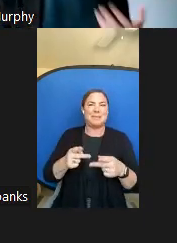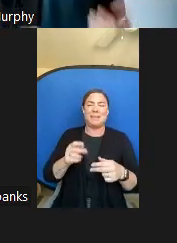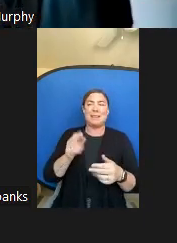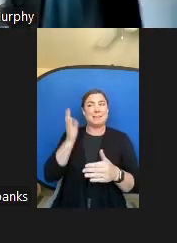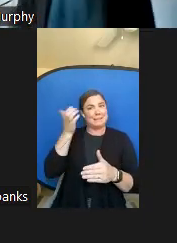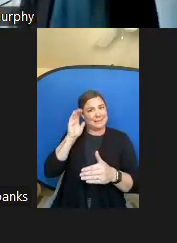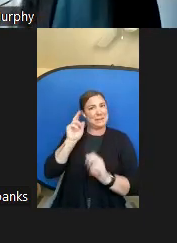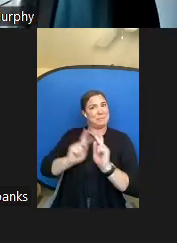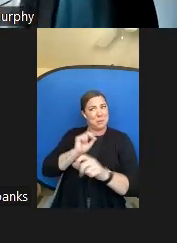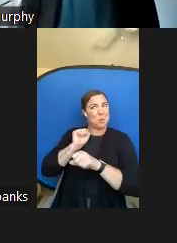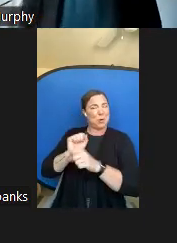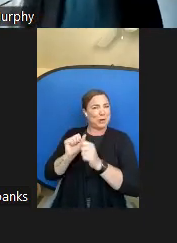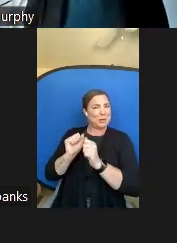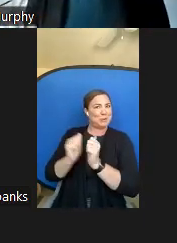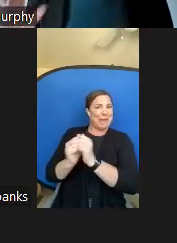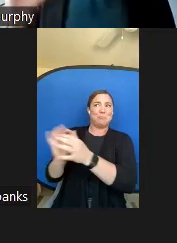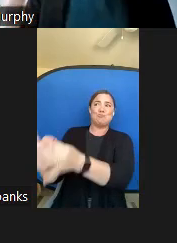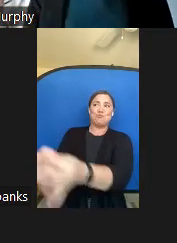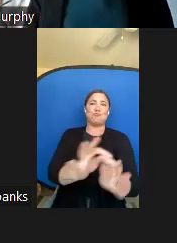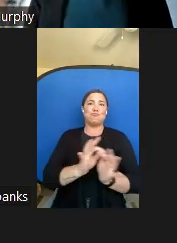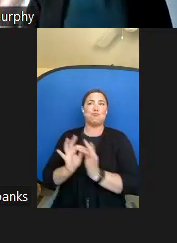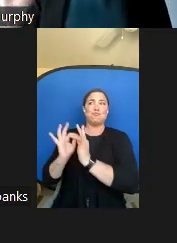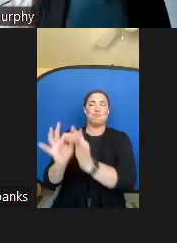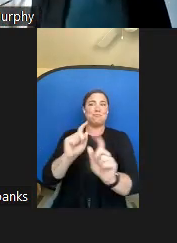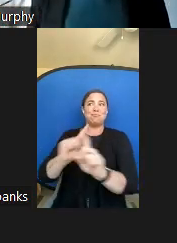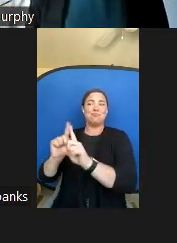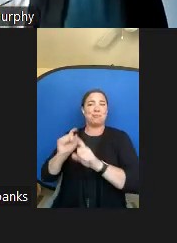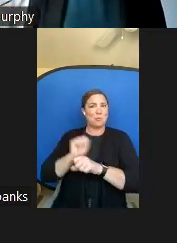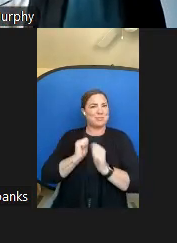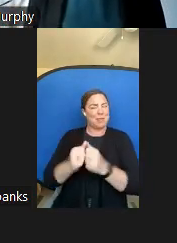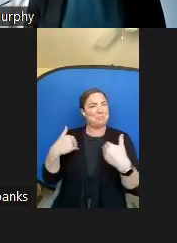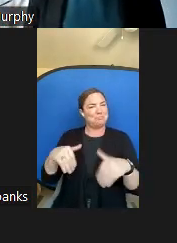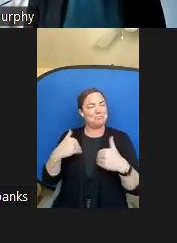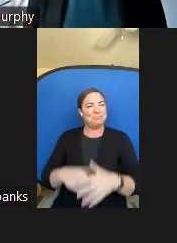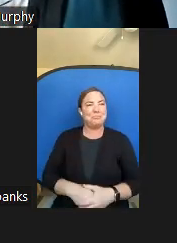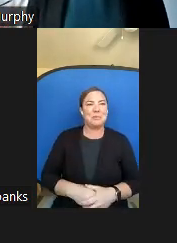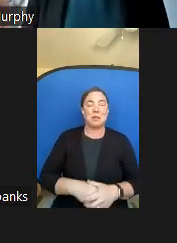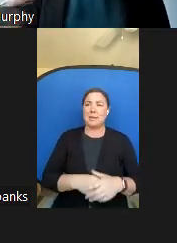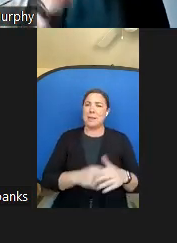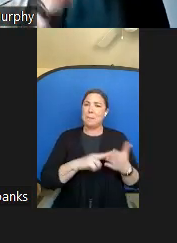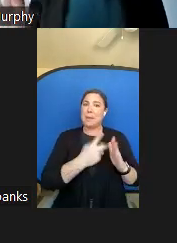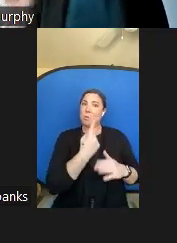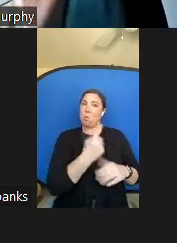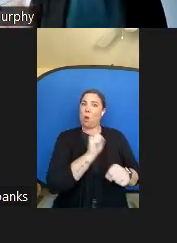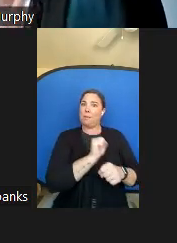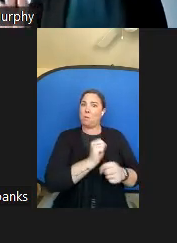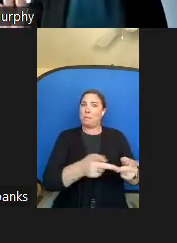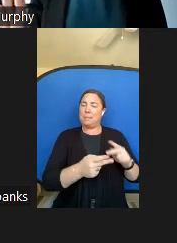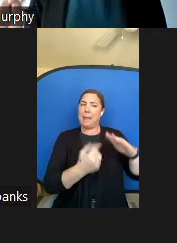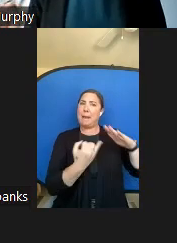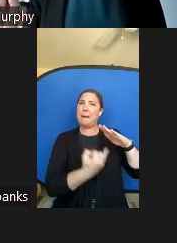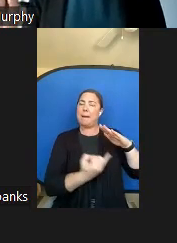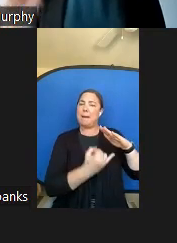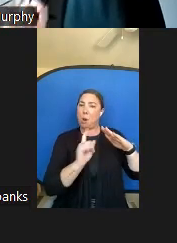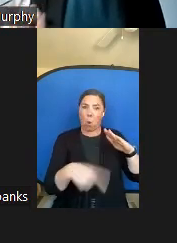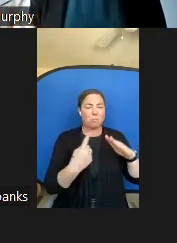taking place between the potters. So workshops are not just working in isolation. And in cases where we have